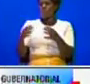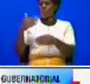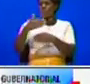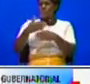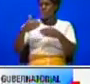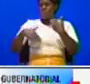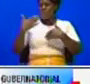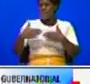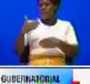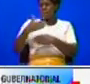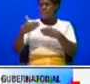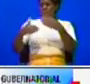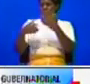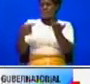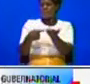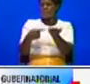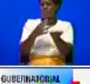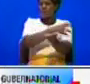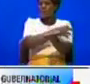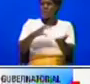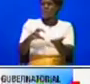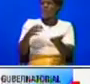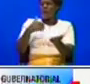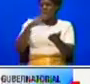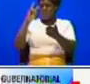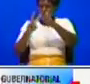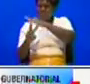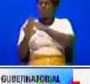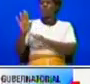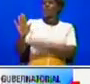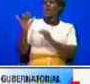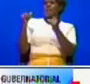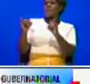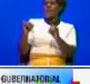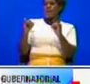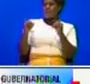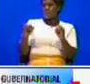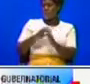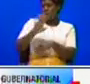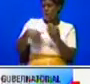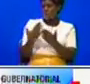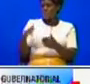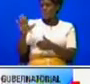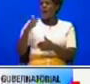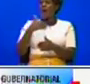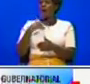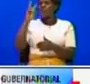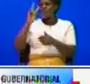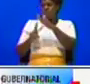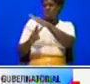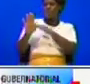your technical capacity within City Hall, have your vision, try and implement everything that you have in your